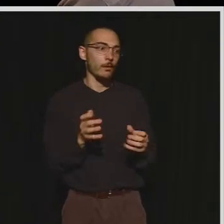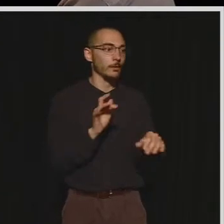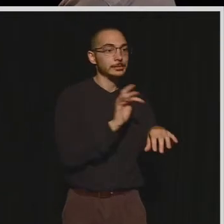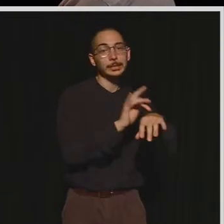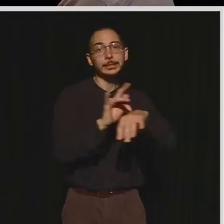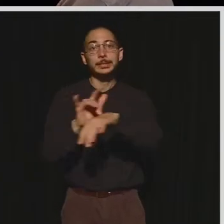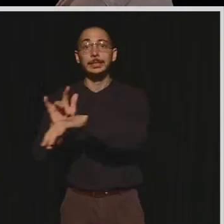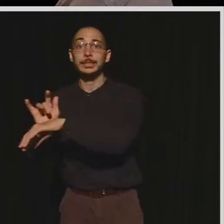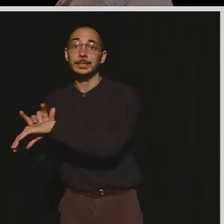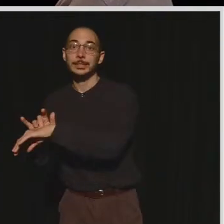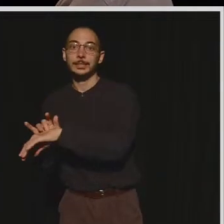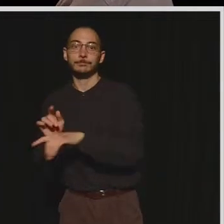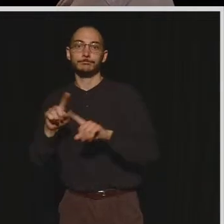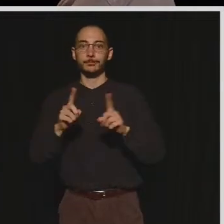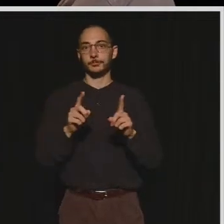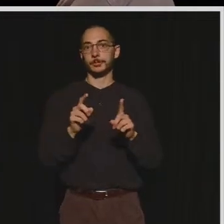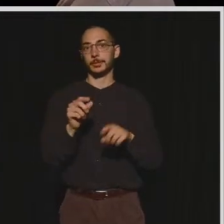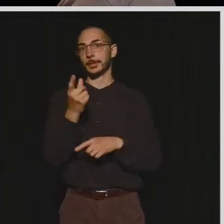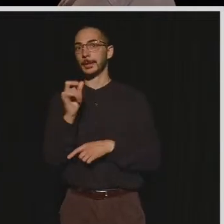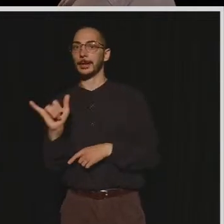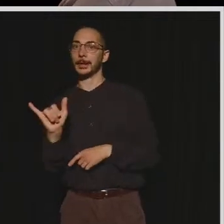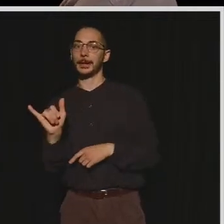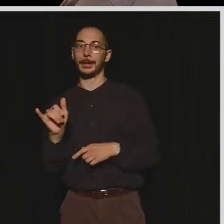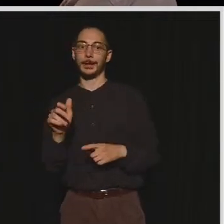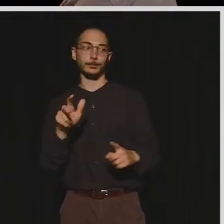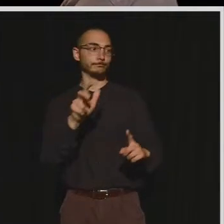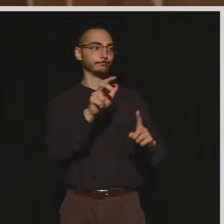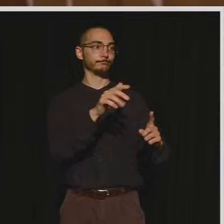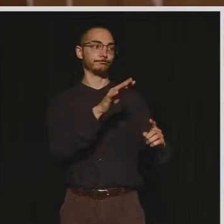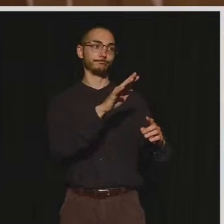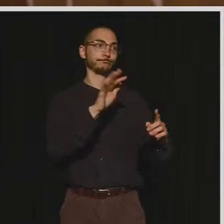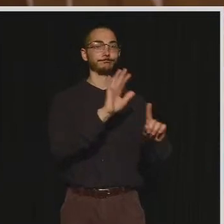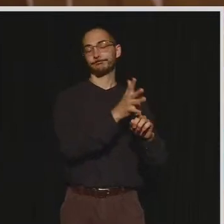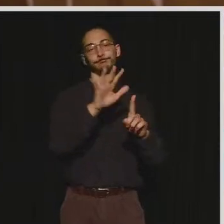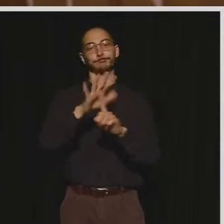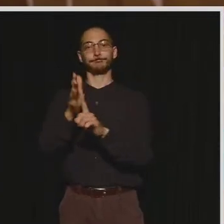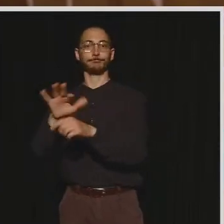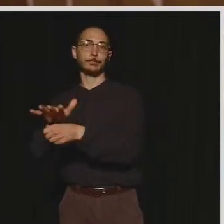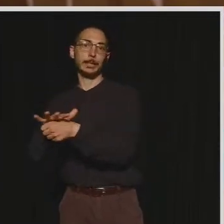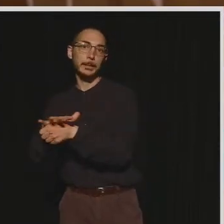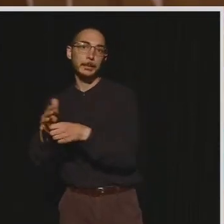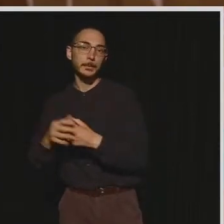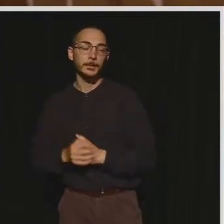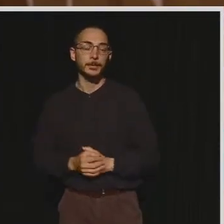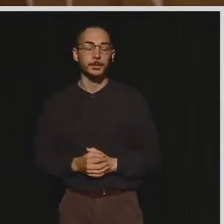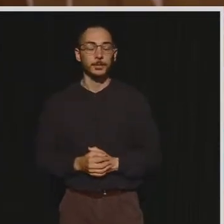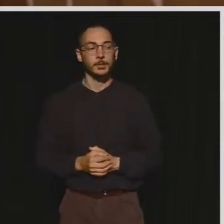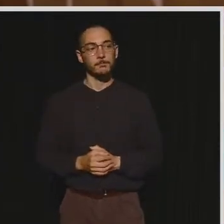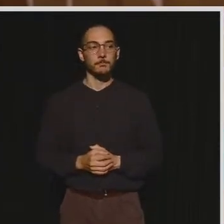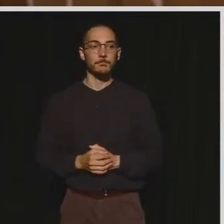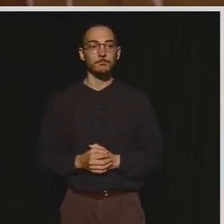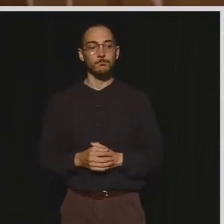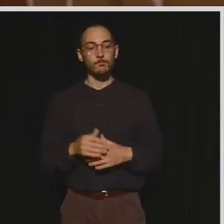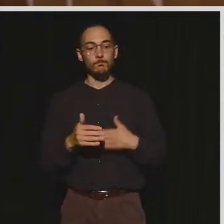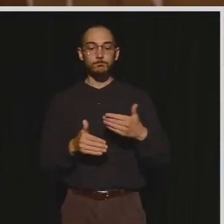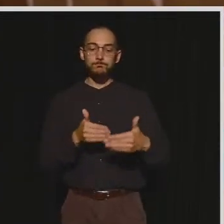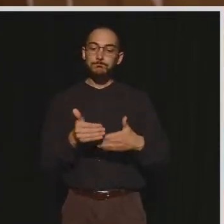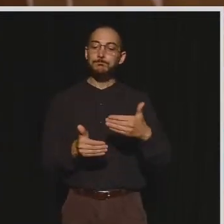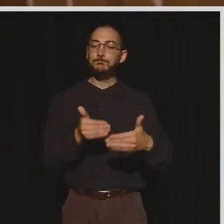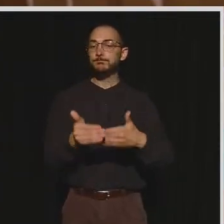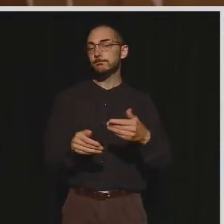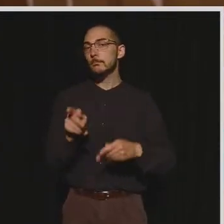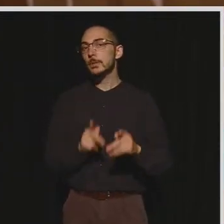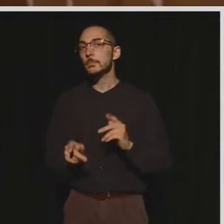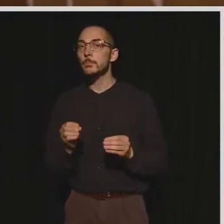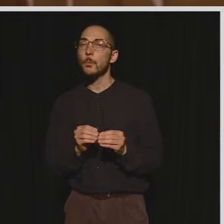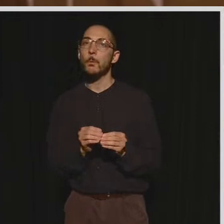speakers, showed them examples, went to events. And eventually people started to get interested, and now it's a big part of